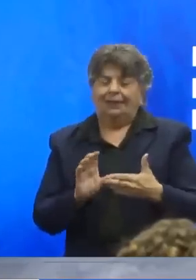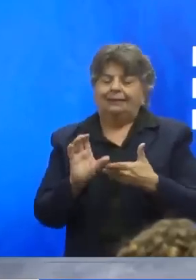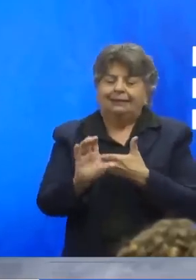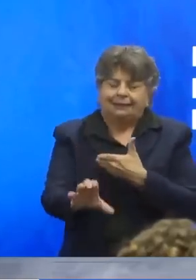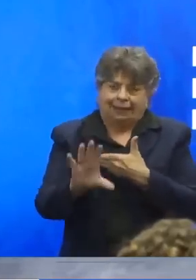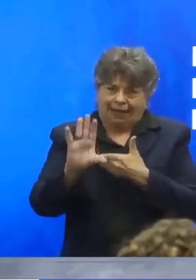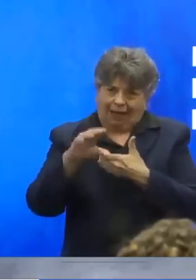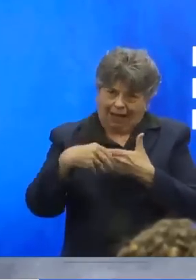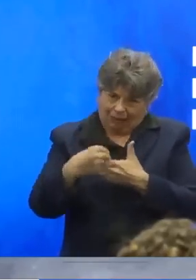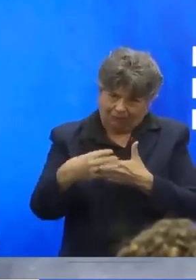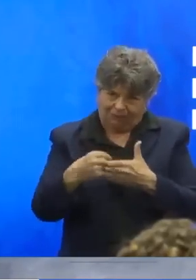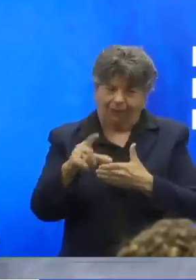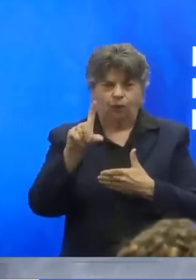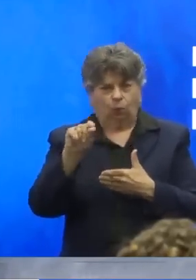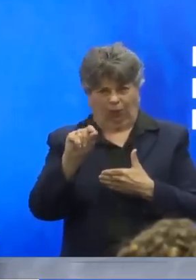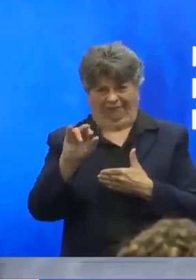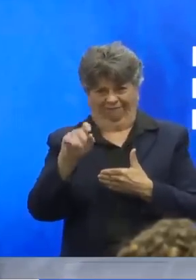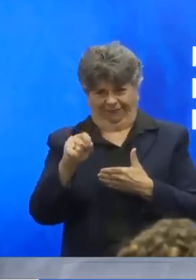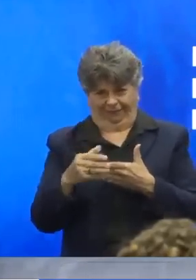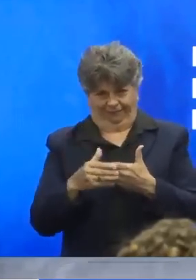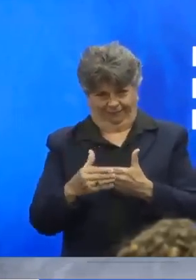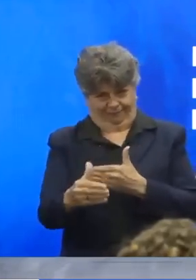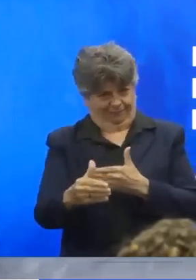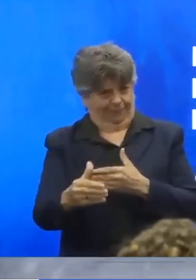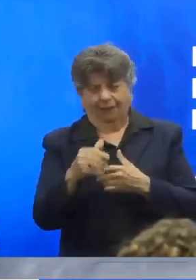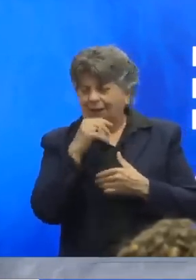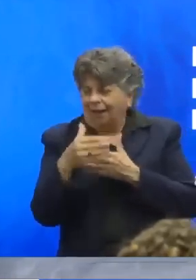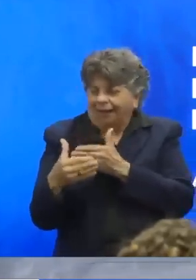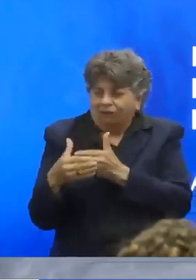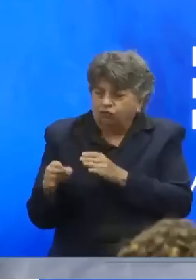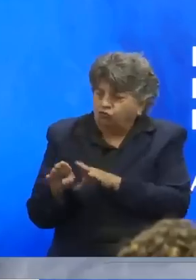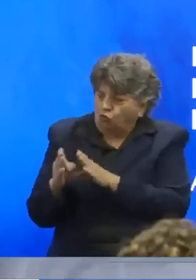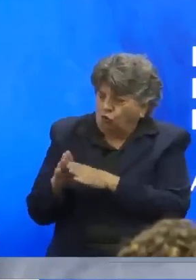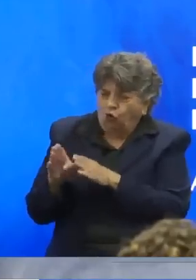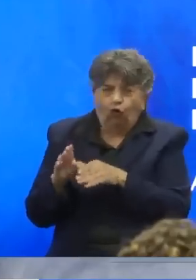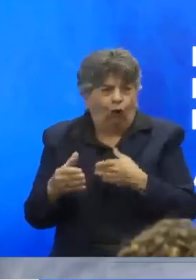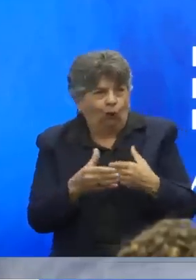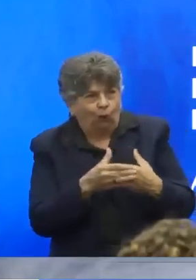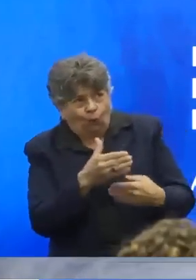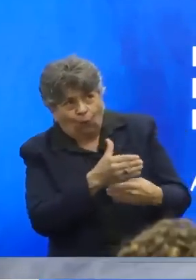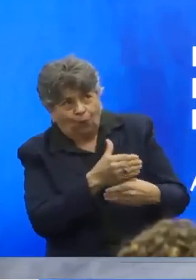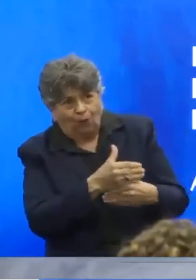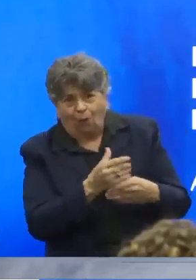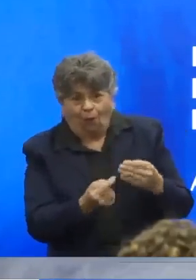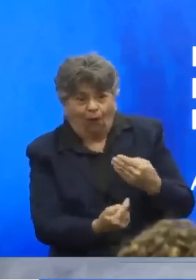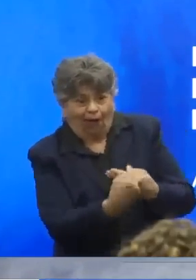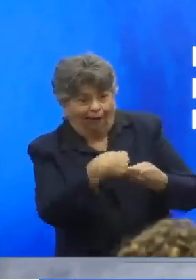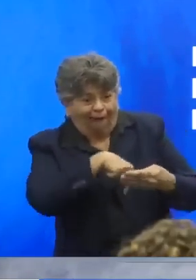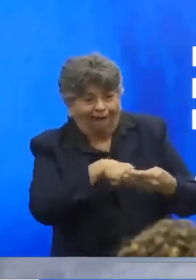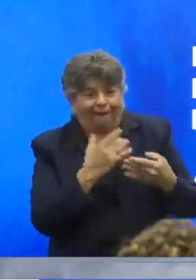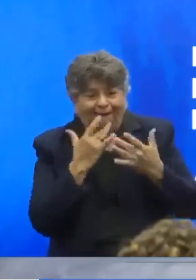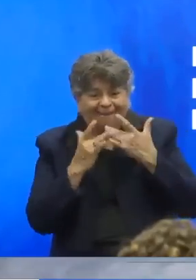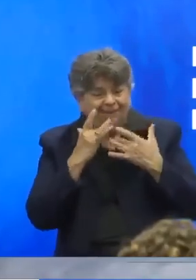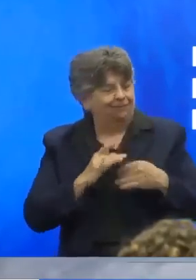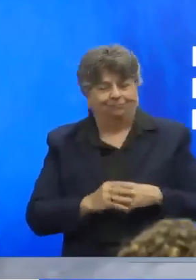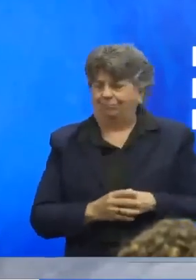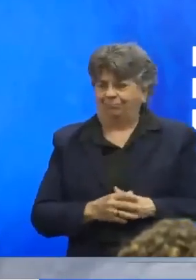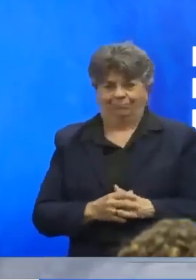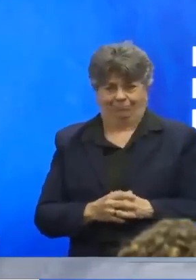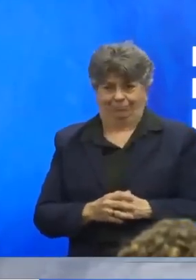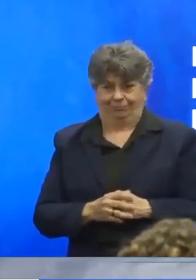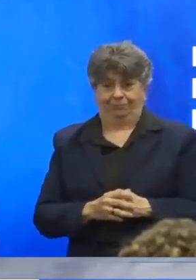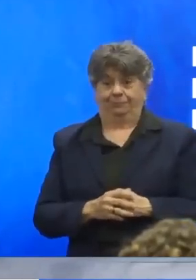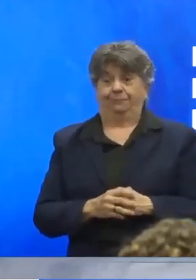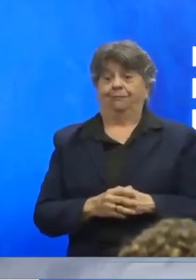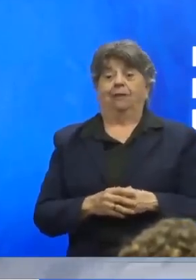any doors and windows. I am going to be, after this briefing, heading to Levy County to meet with officials there and discuss